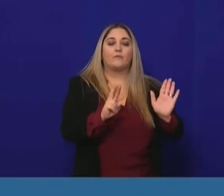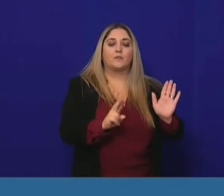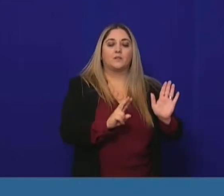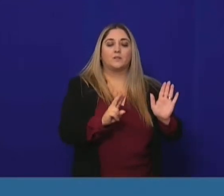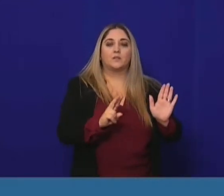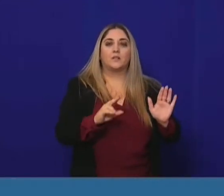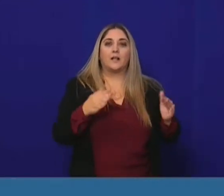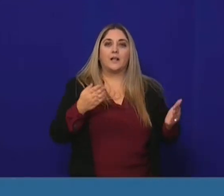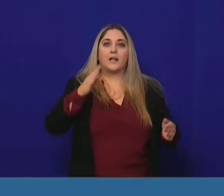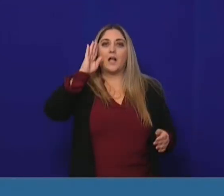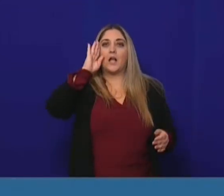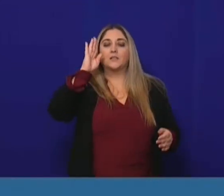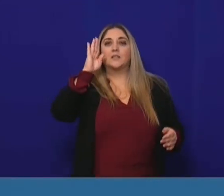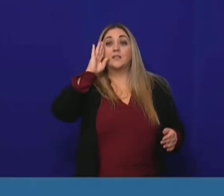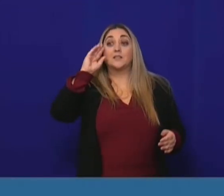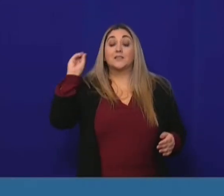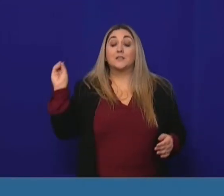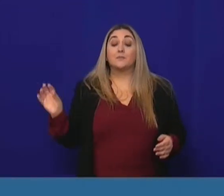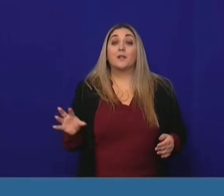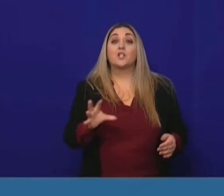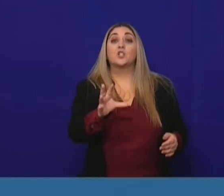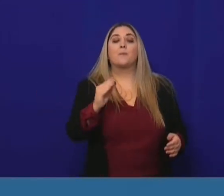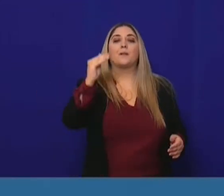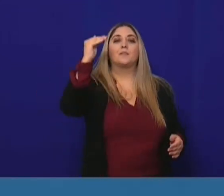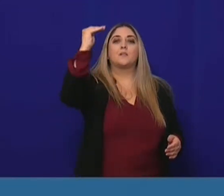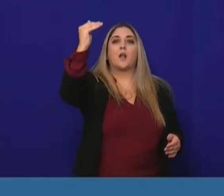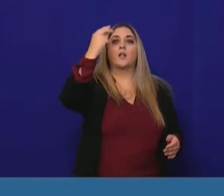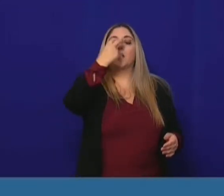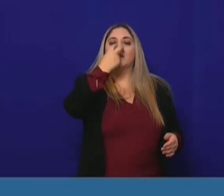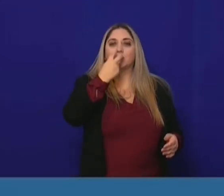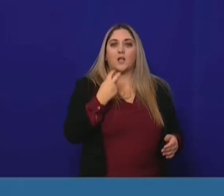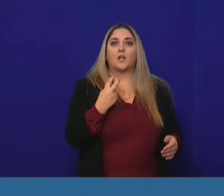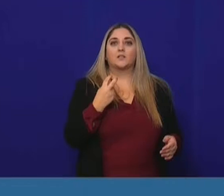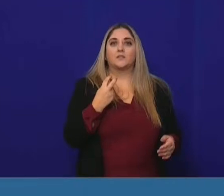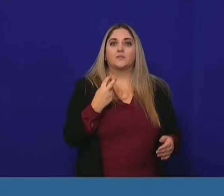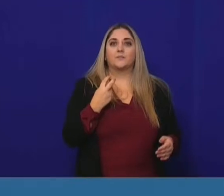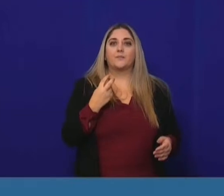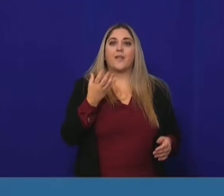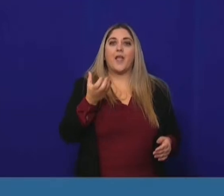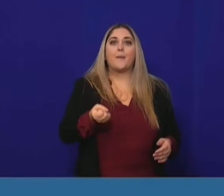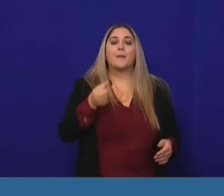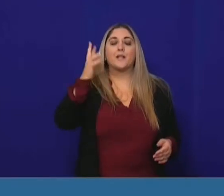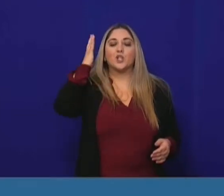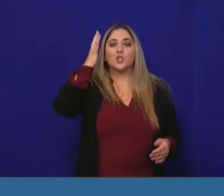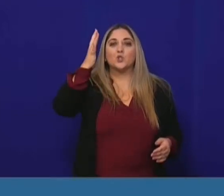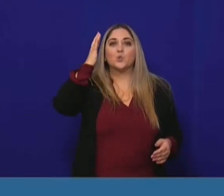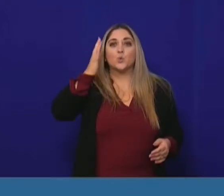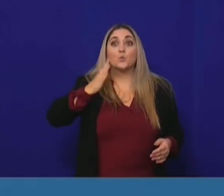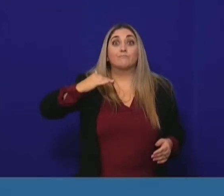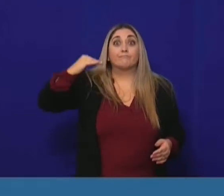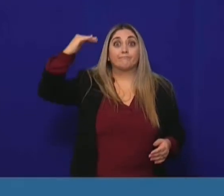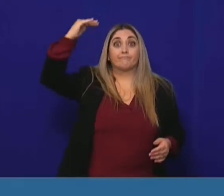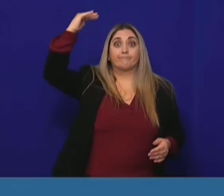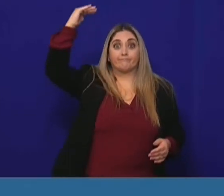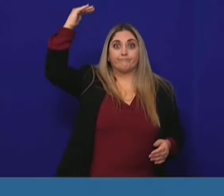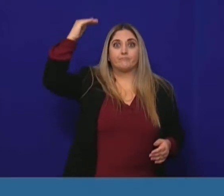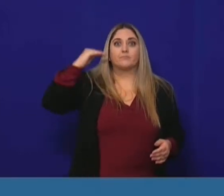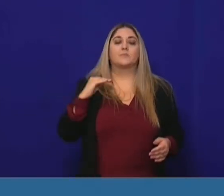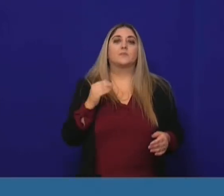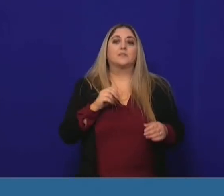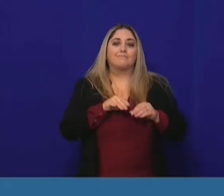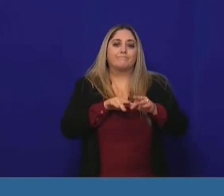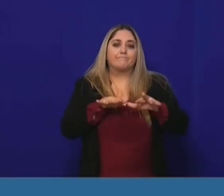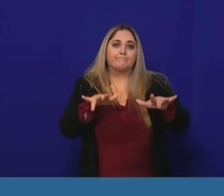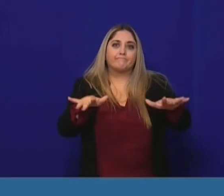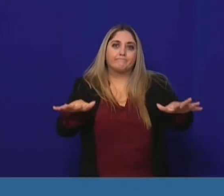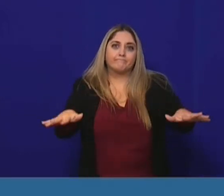ukoll speċjalment ukoll fuq id-djar tal-anzjani fejn għandek il-riskju kbir li hemmhekk meta jkollok il-każijiet tinfirex,